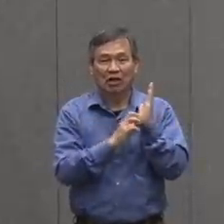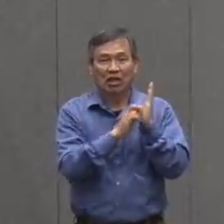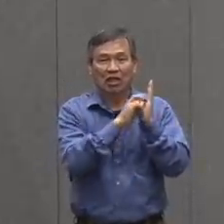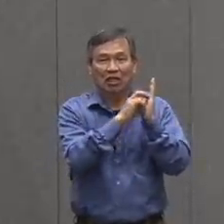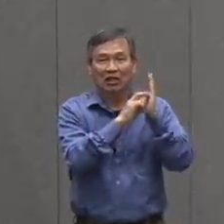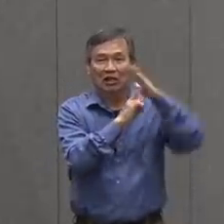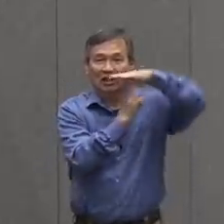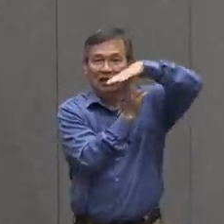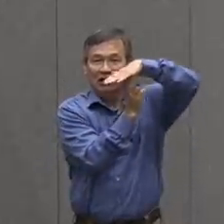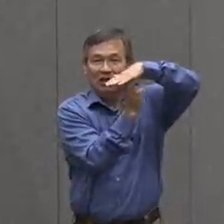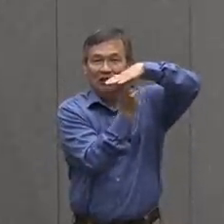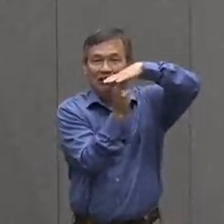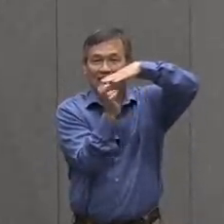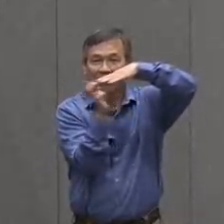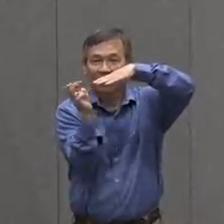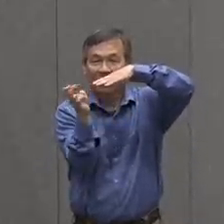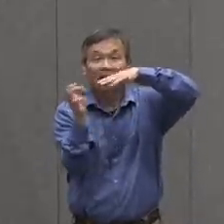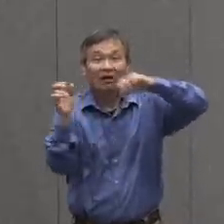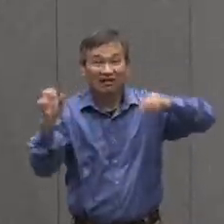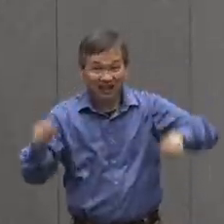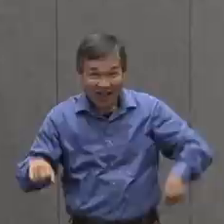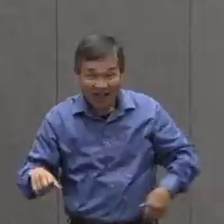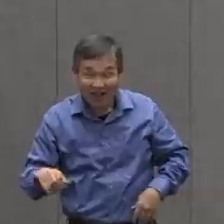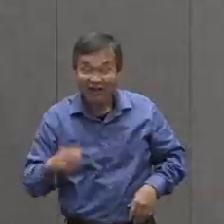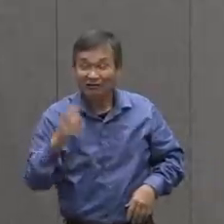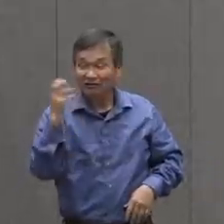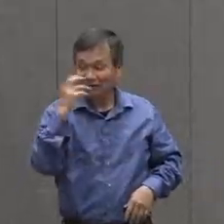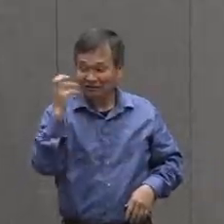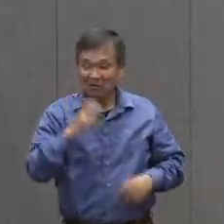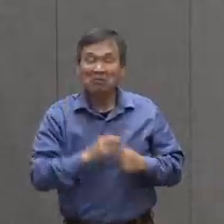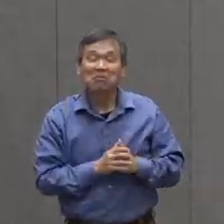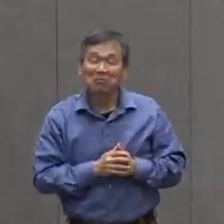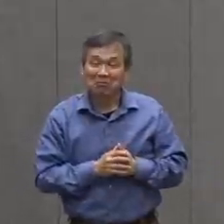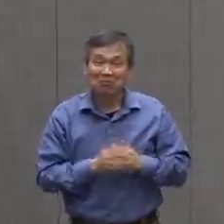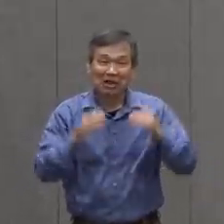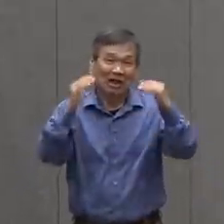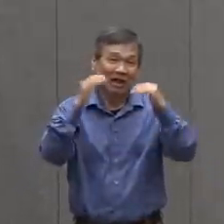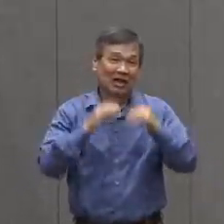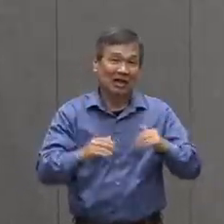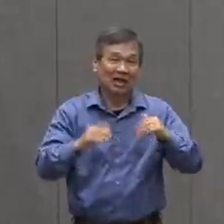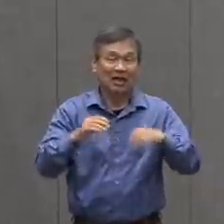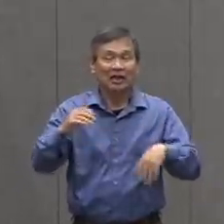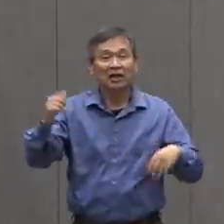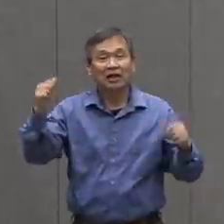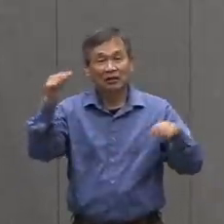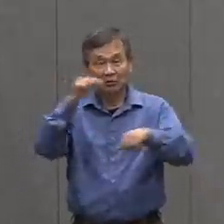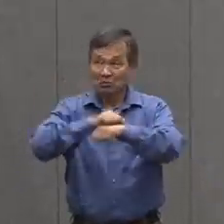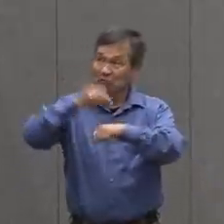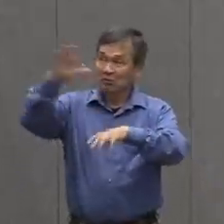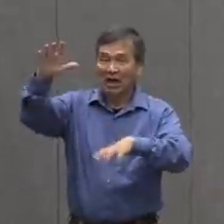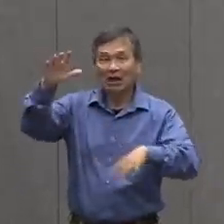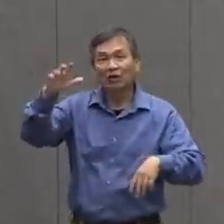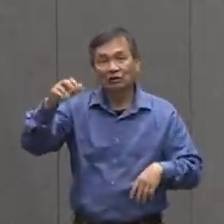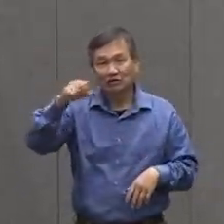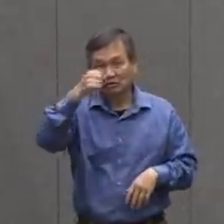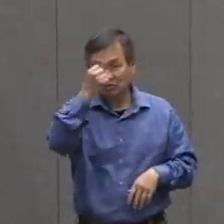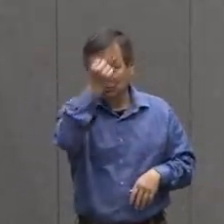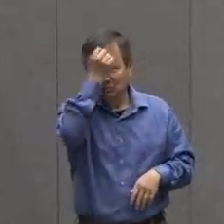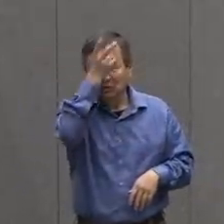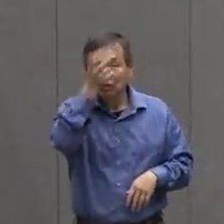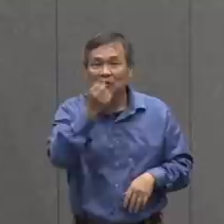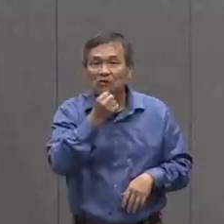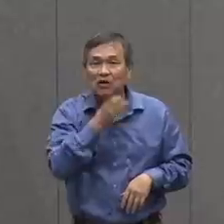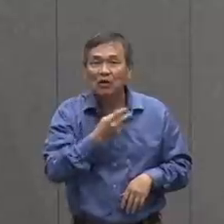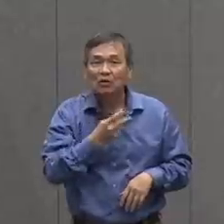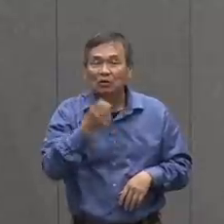That would be a new perspective for sure. And if you're a mountain goat, you can leap from ledge